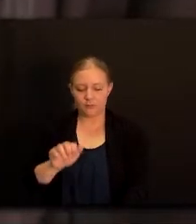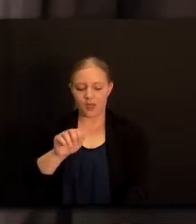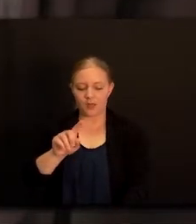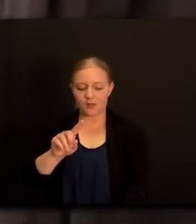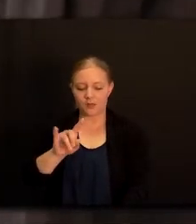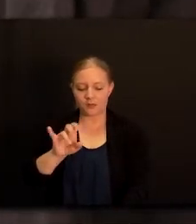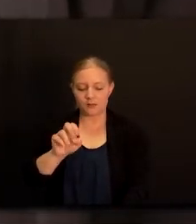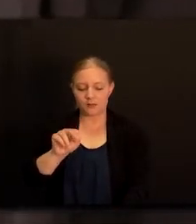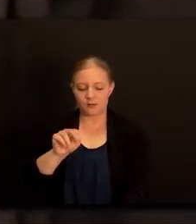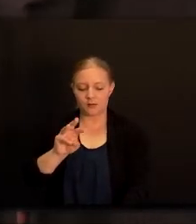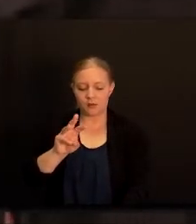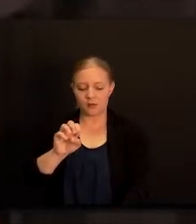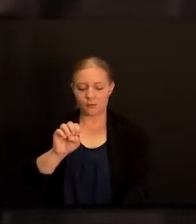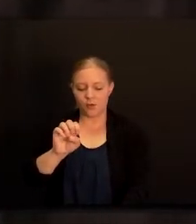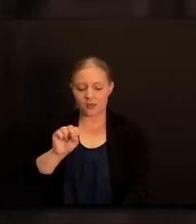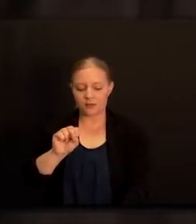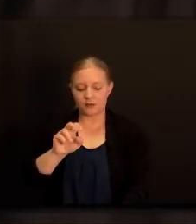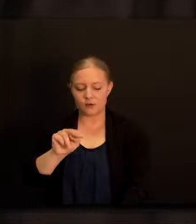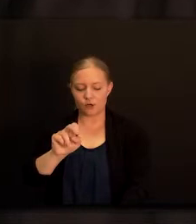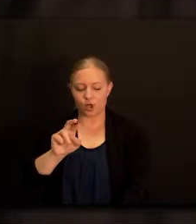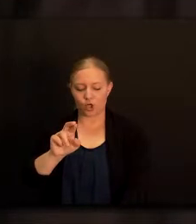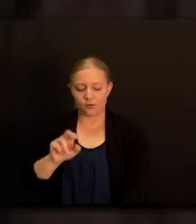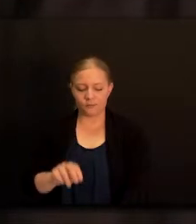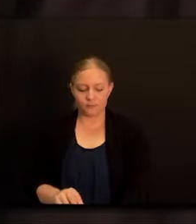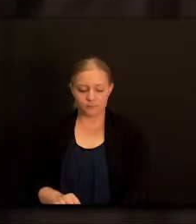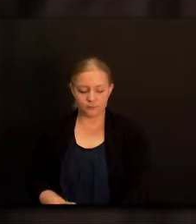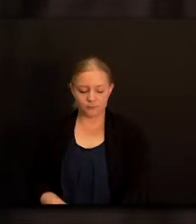Addison Sahai Wesner.